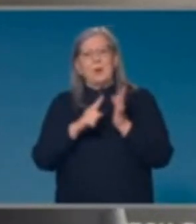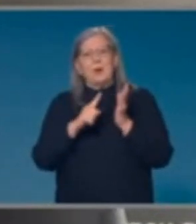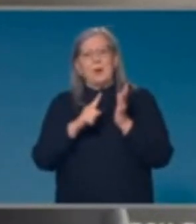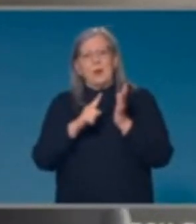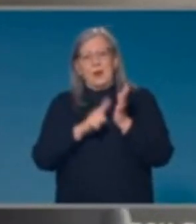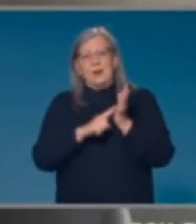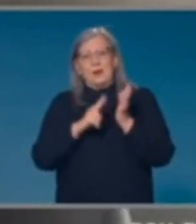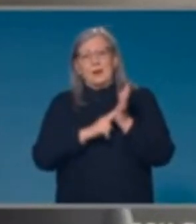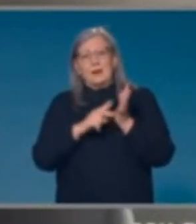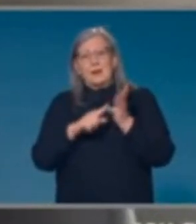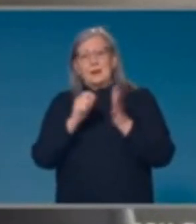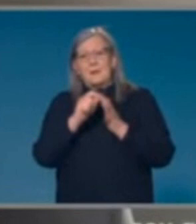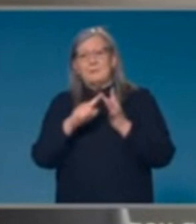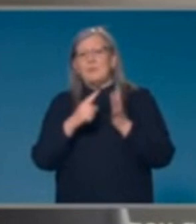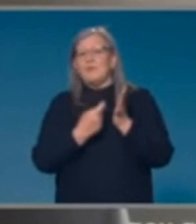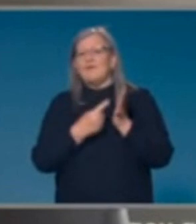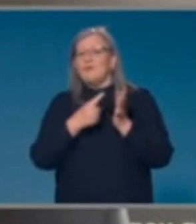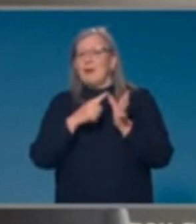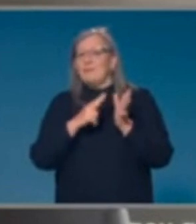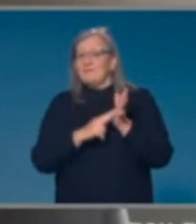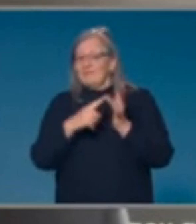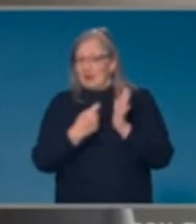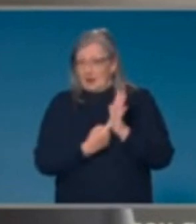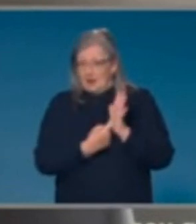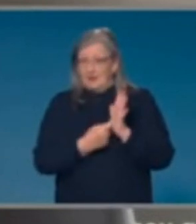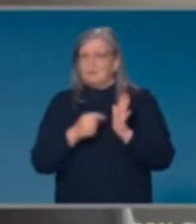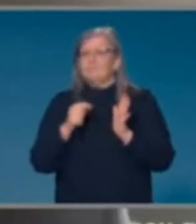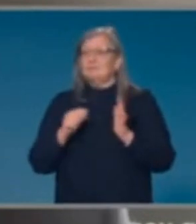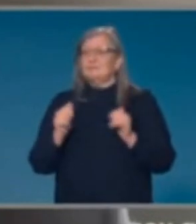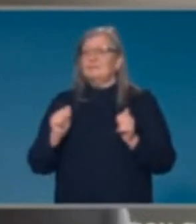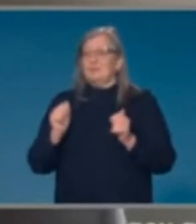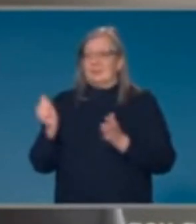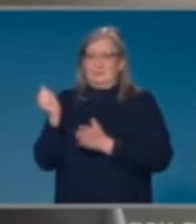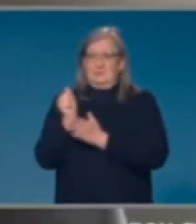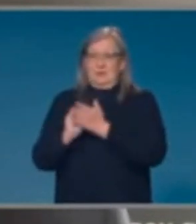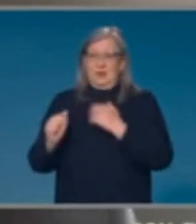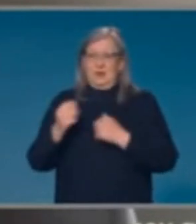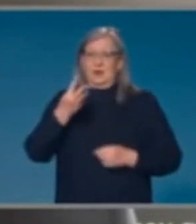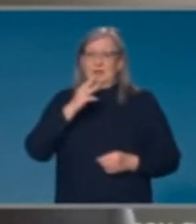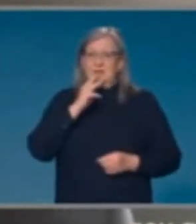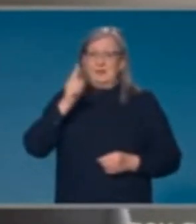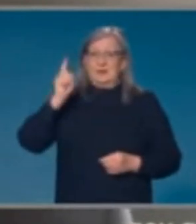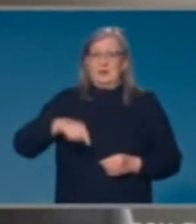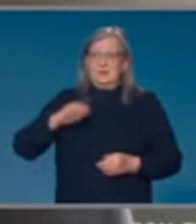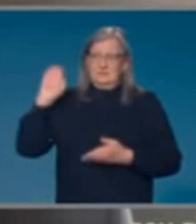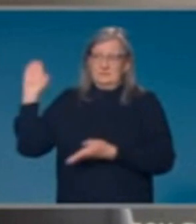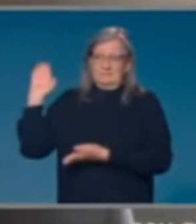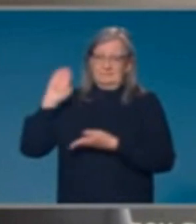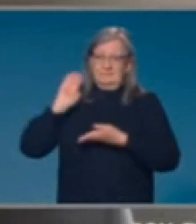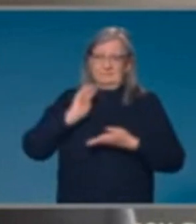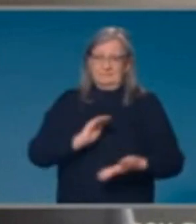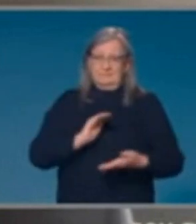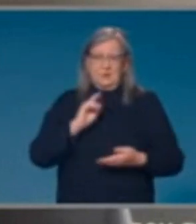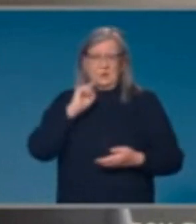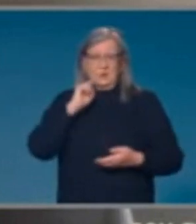have already indicated has been purchased, 300,000 units. That's due to arrive in early